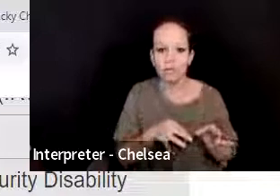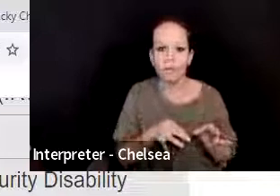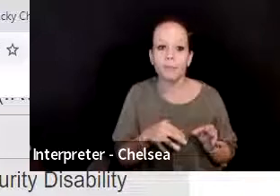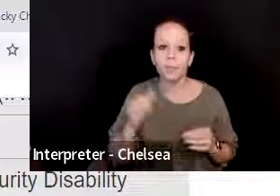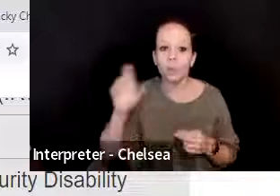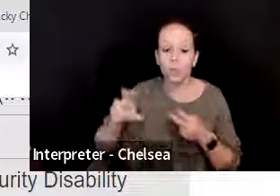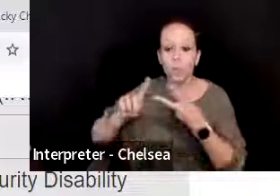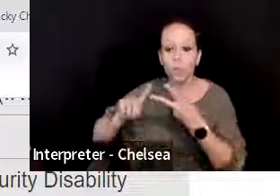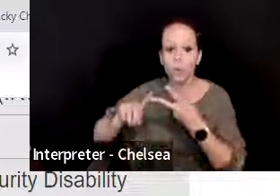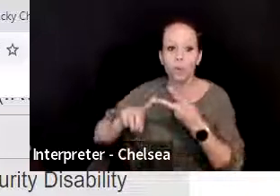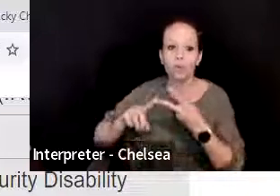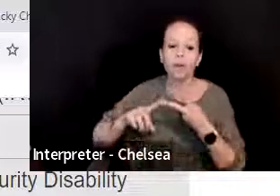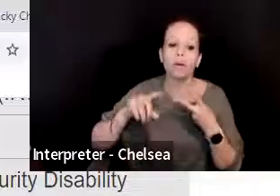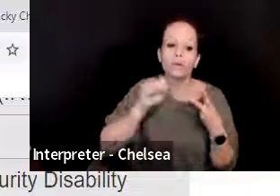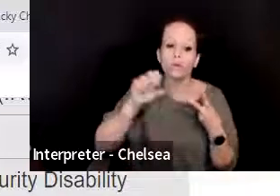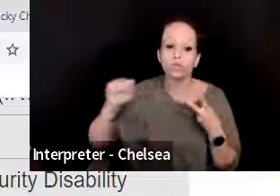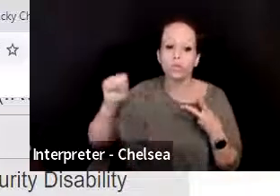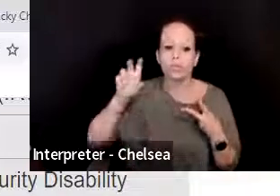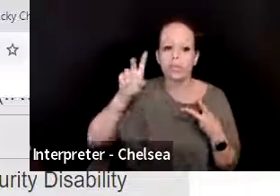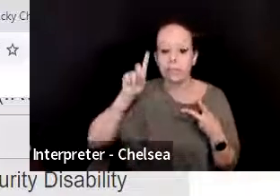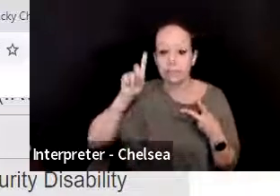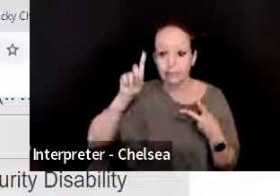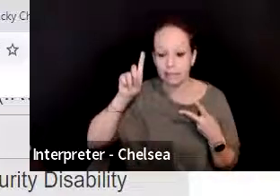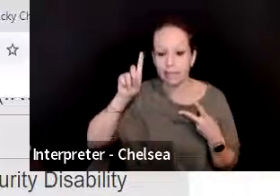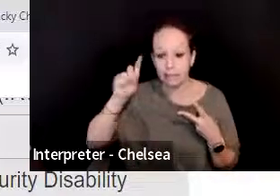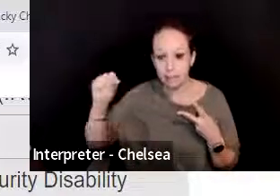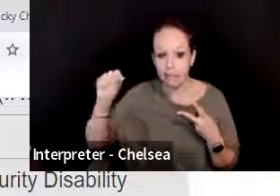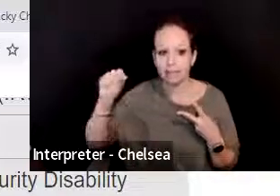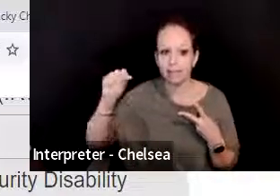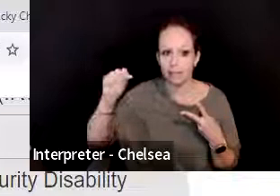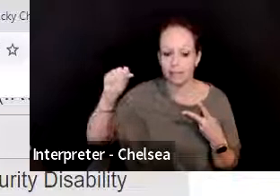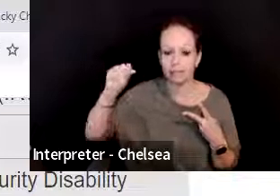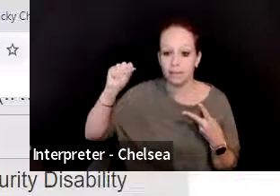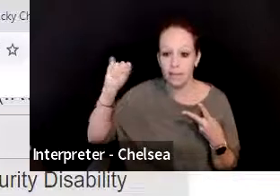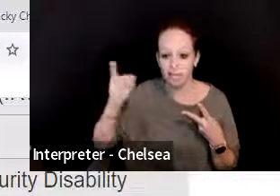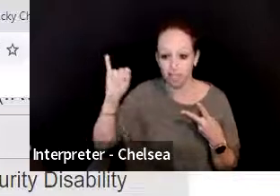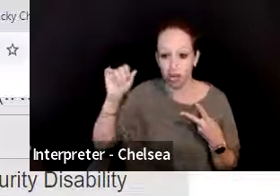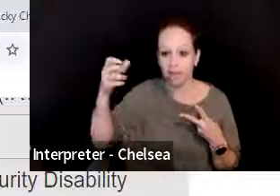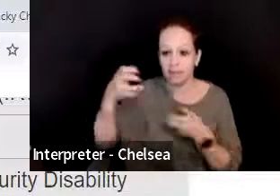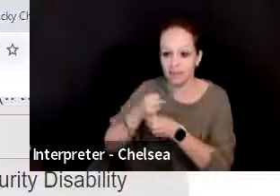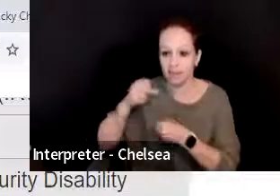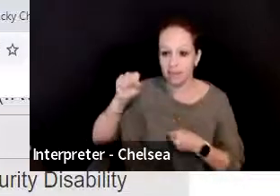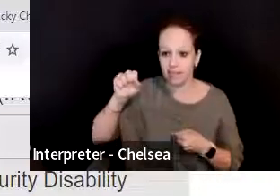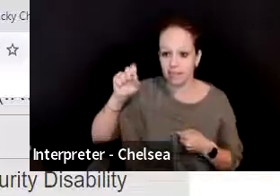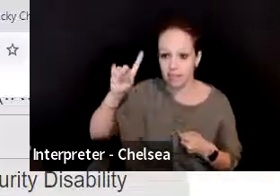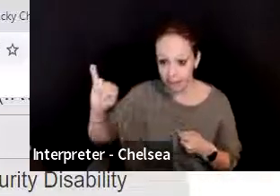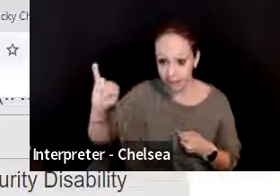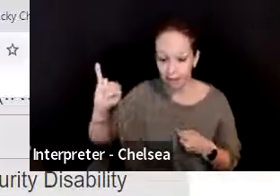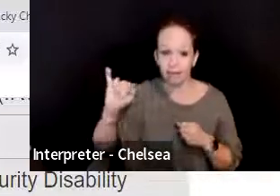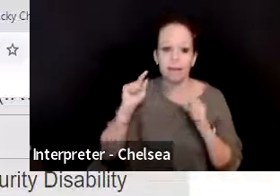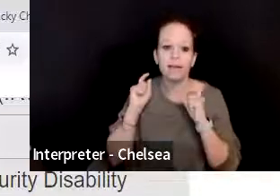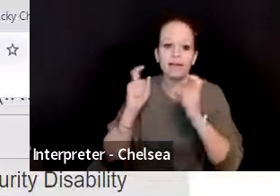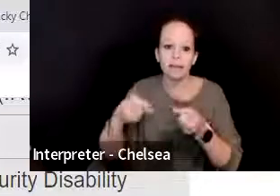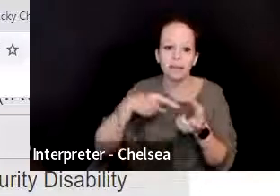Or Social Security Disability Insurance, SSDI, gives monthly payments to people with disabilities who